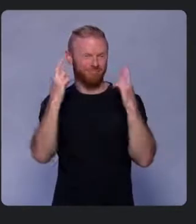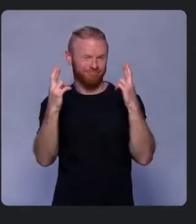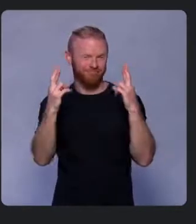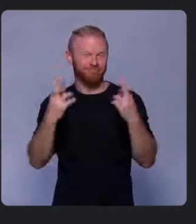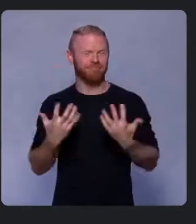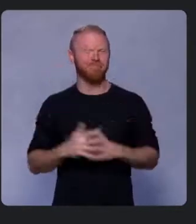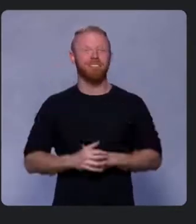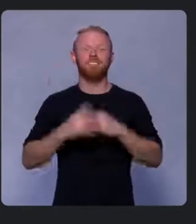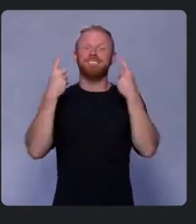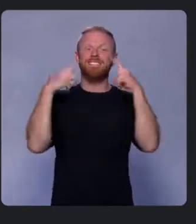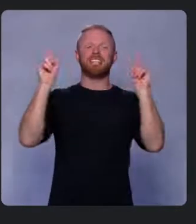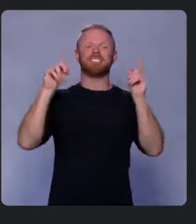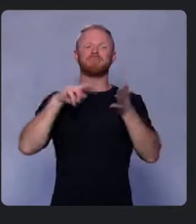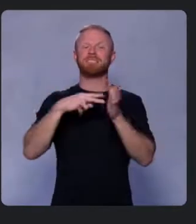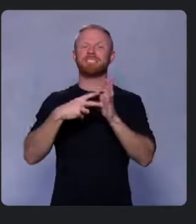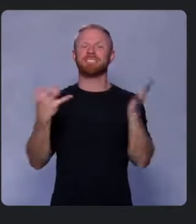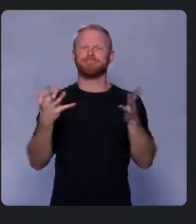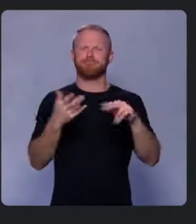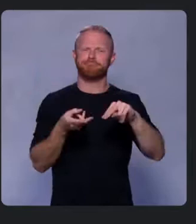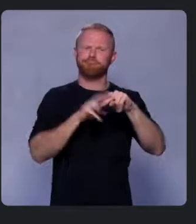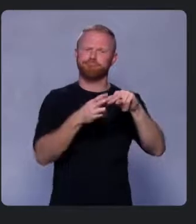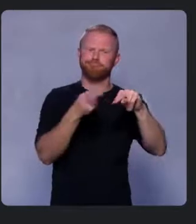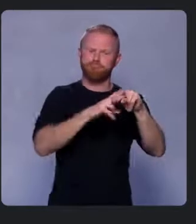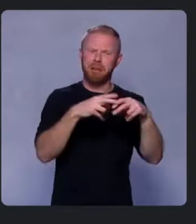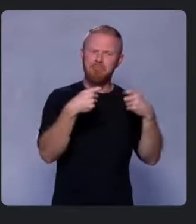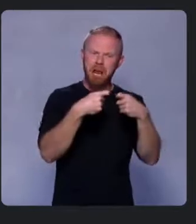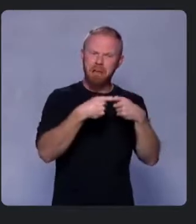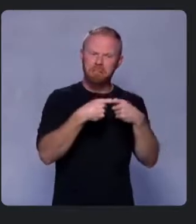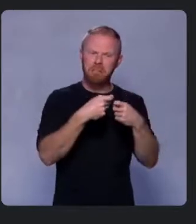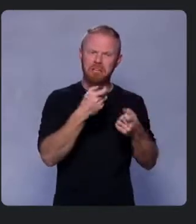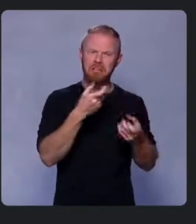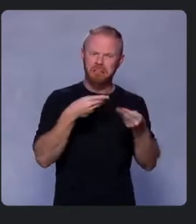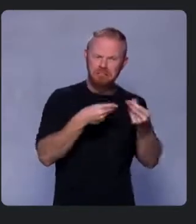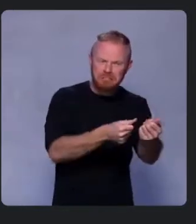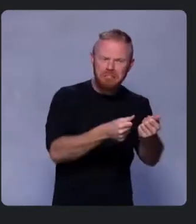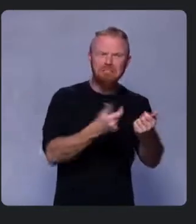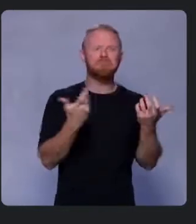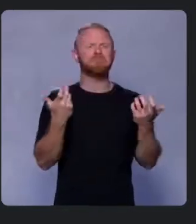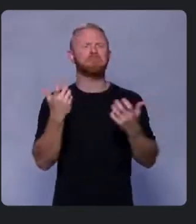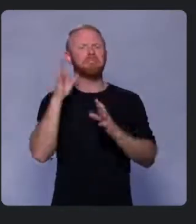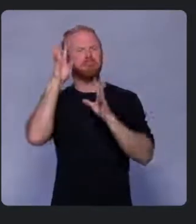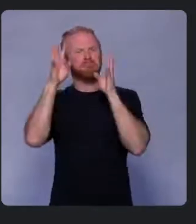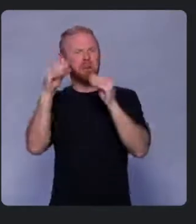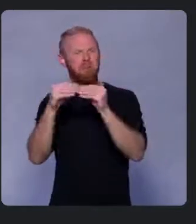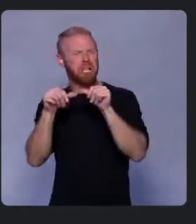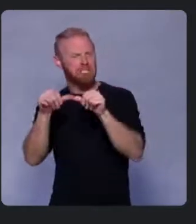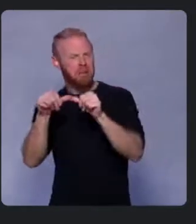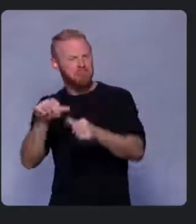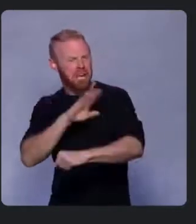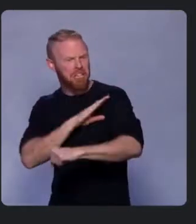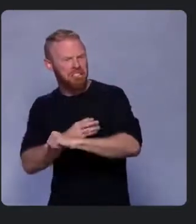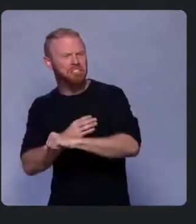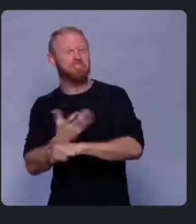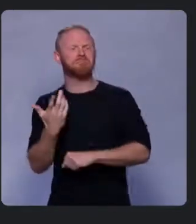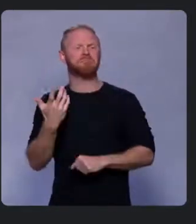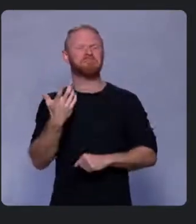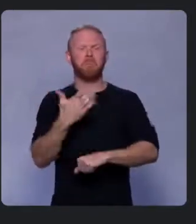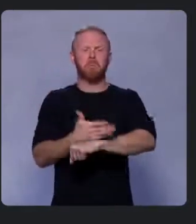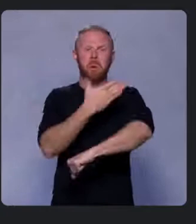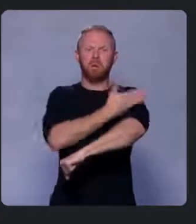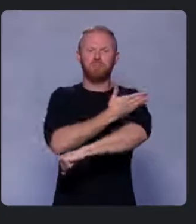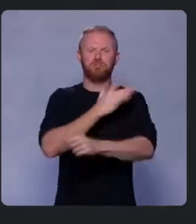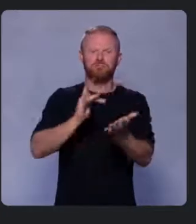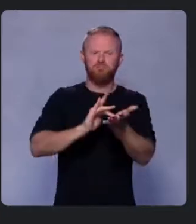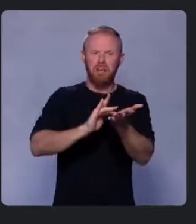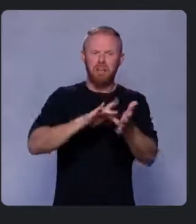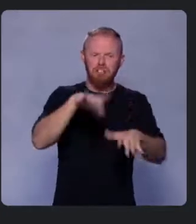mean everything from increasing battery efficiency to creating more sustainable energy to improved drug discovery and